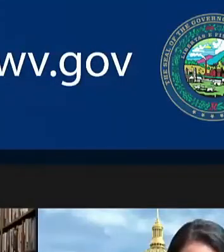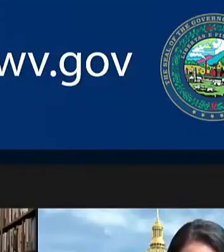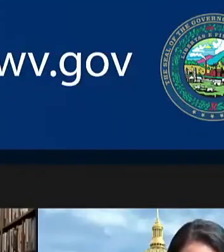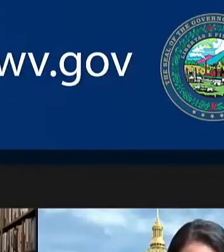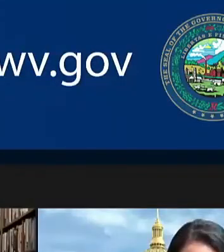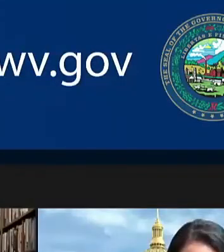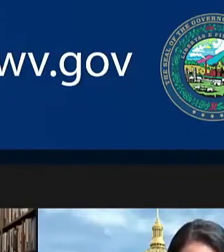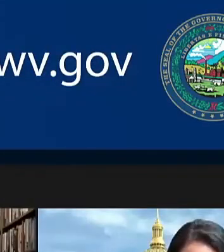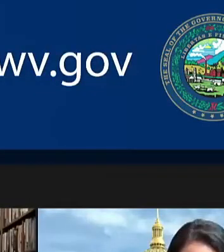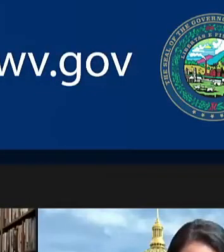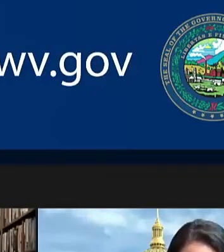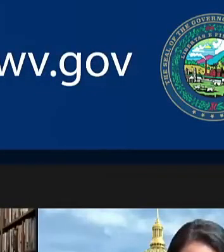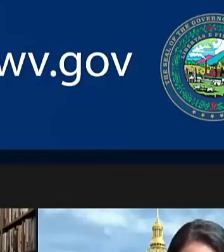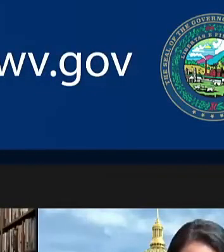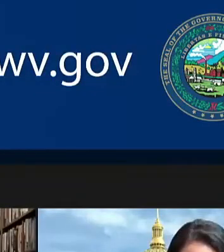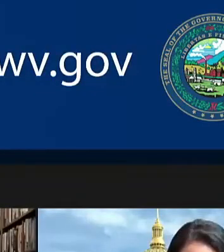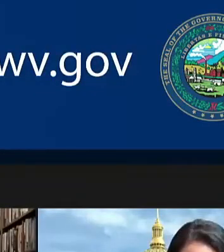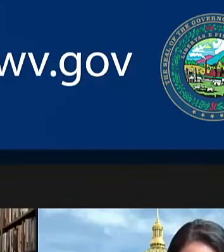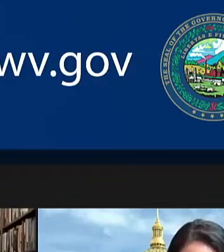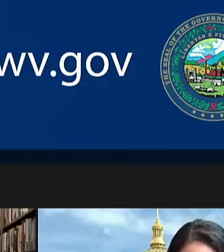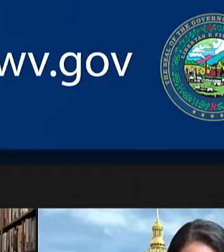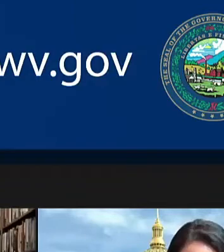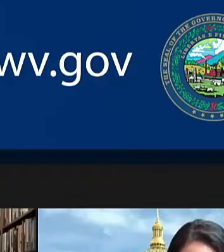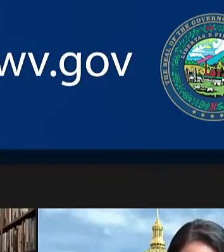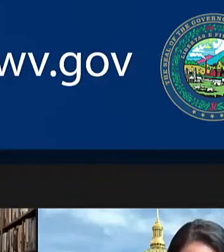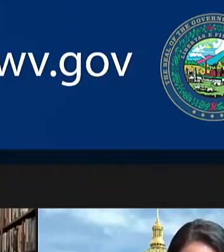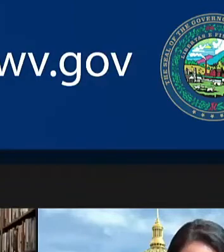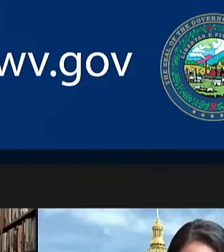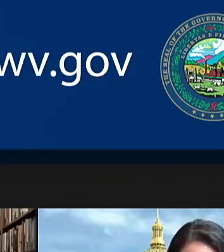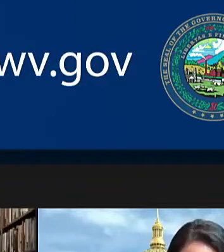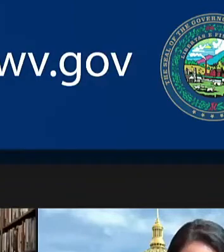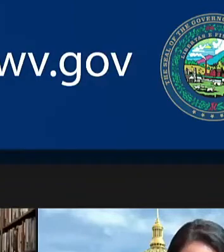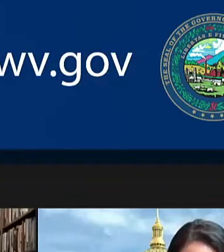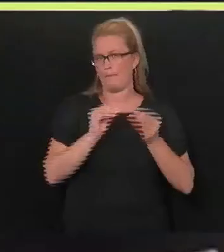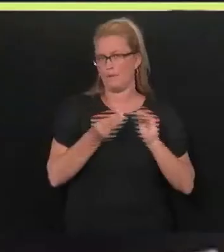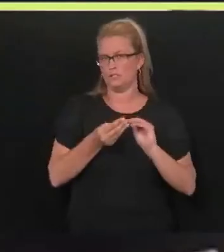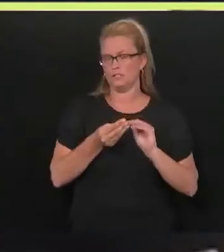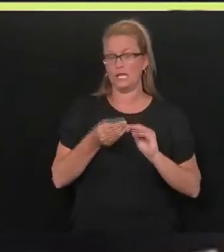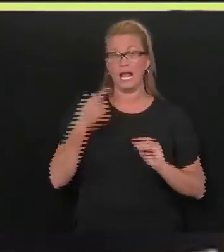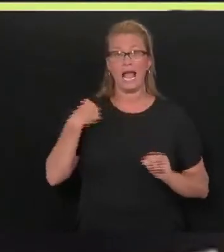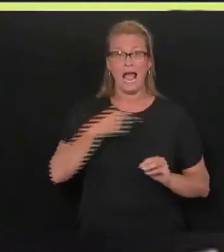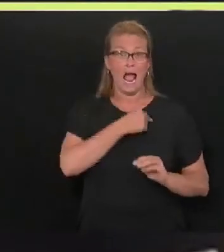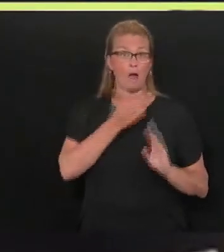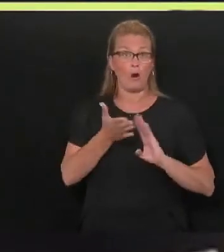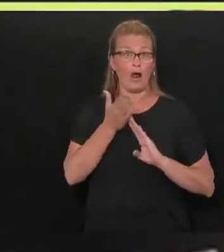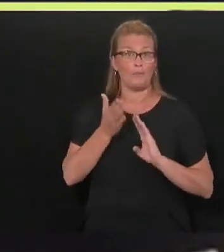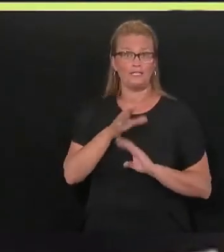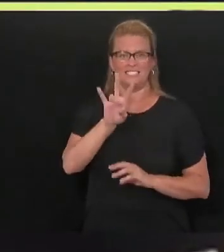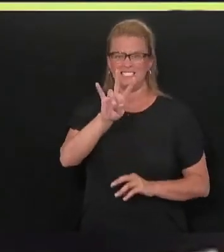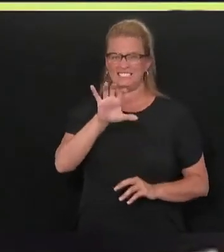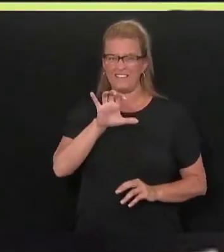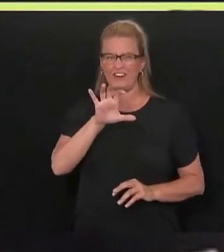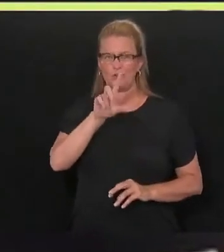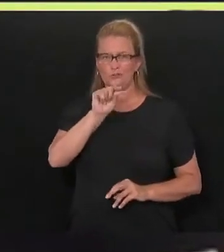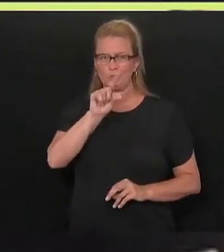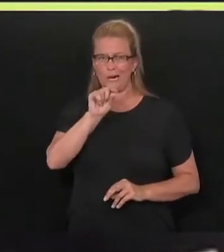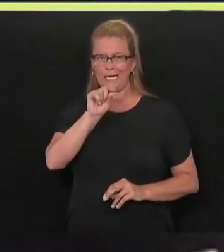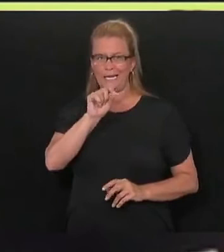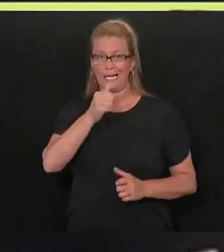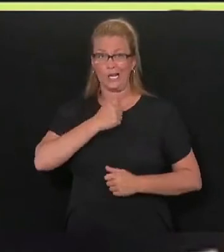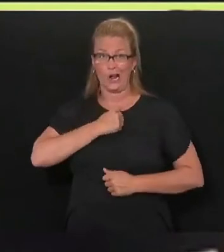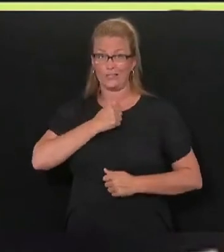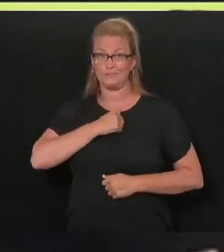Yeah, Stephen, I'll give you some numbers. At the height of the operation, we had 720 guardsmen